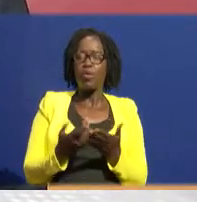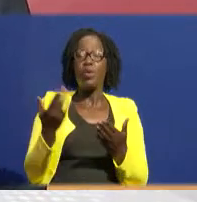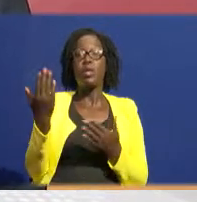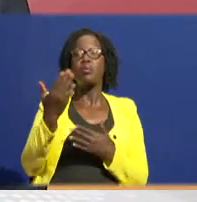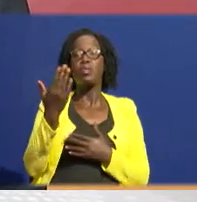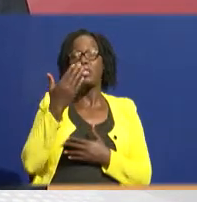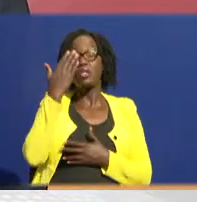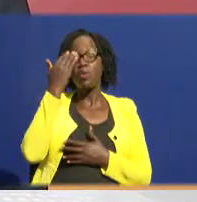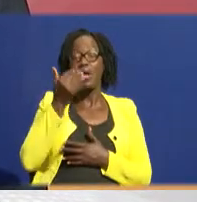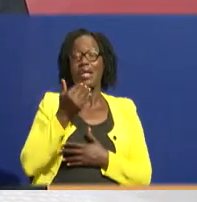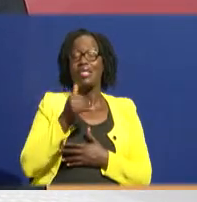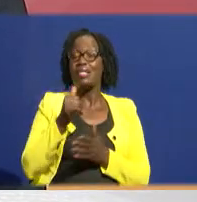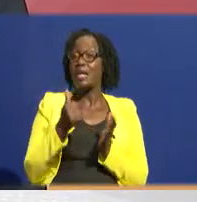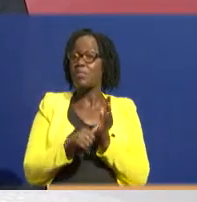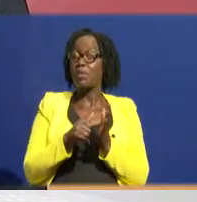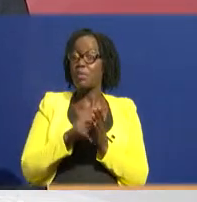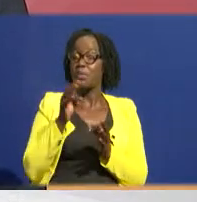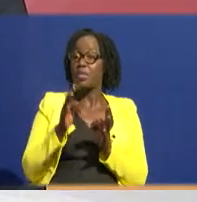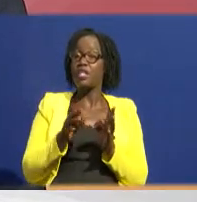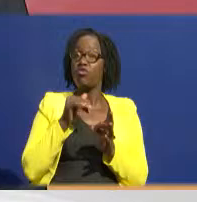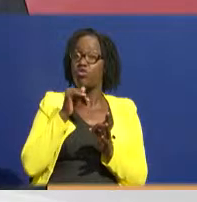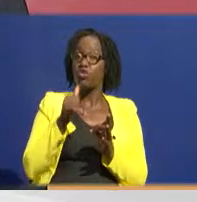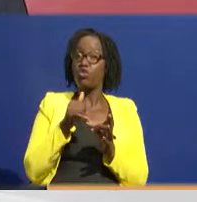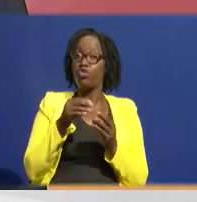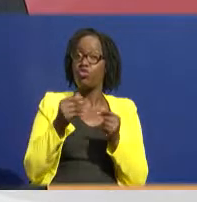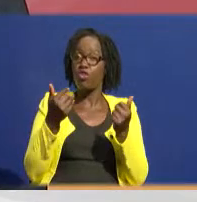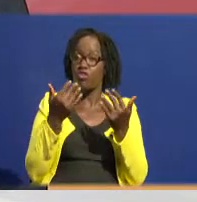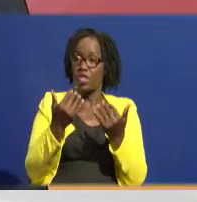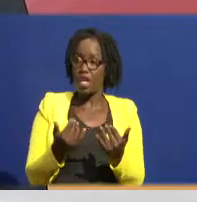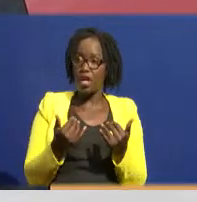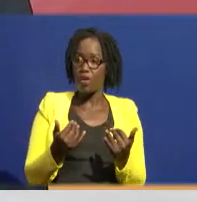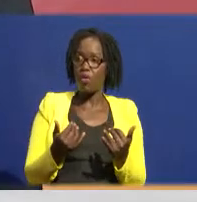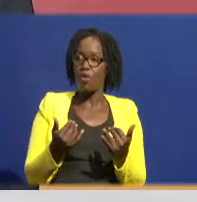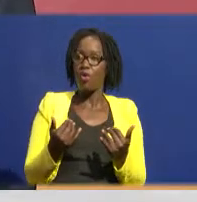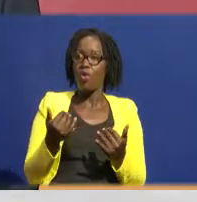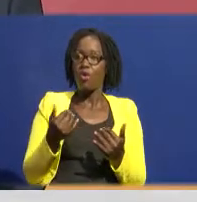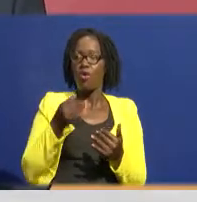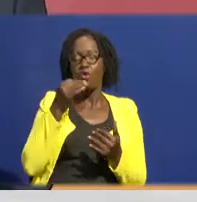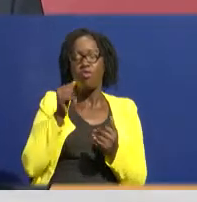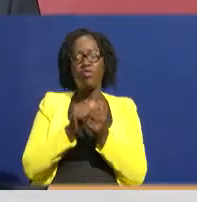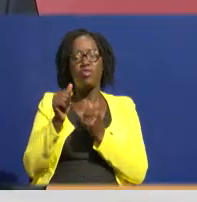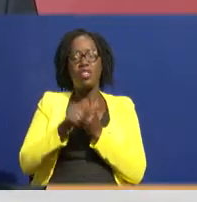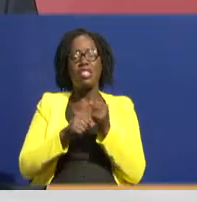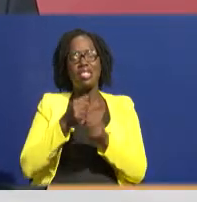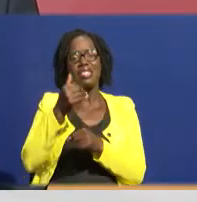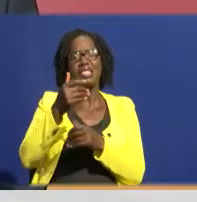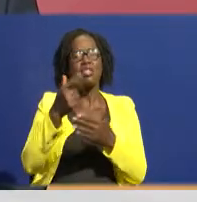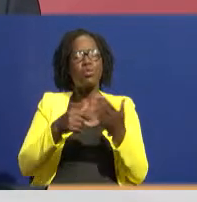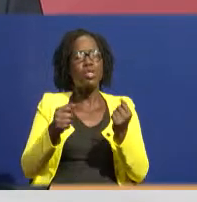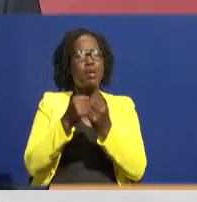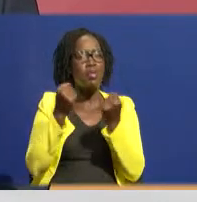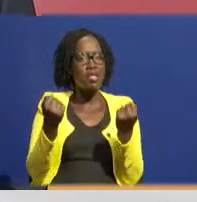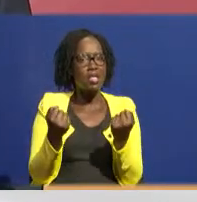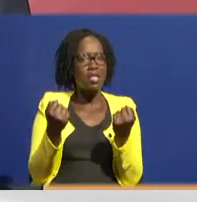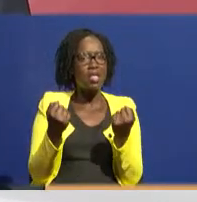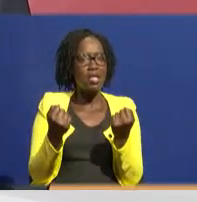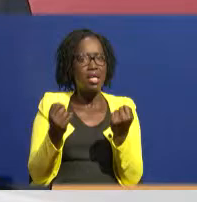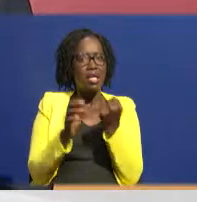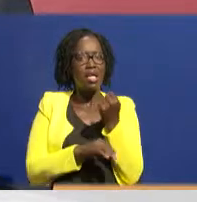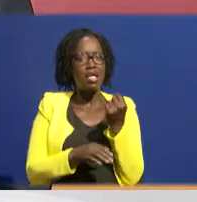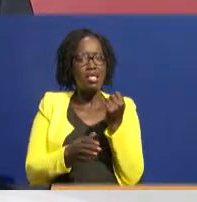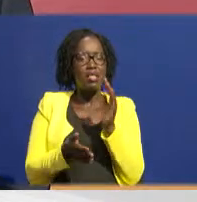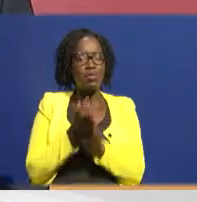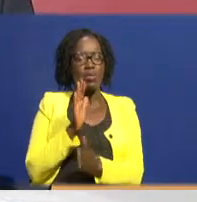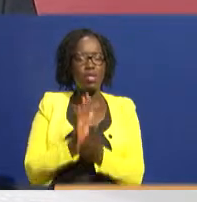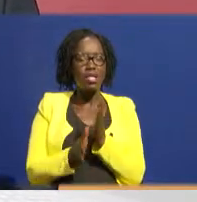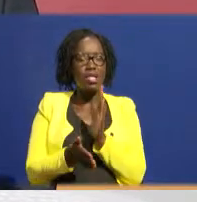because it's a crisis which, if we don't attend to it now, what of the next 15 years to come? We are going to run a country with no